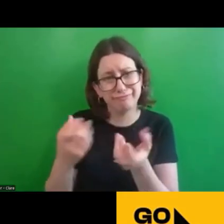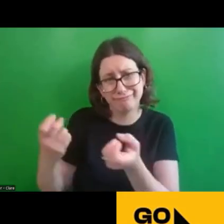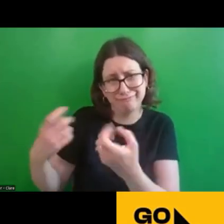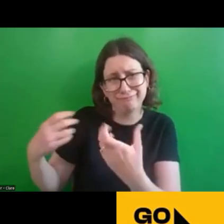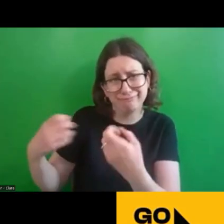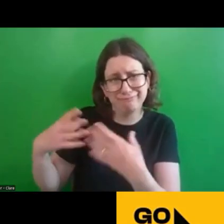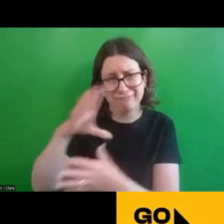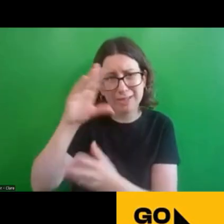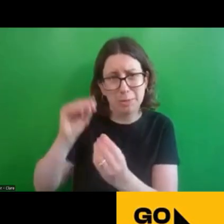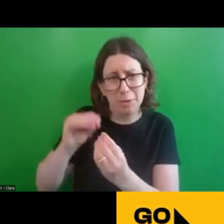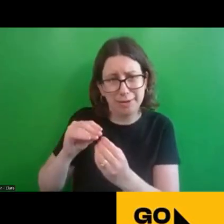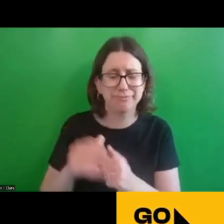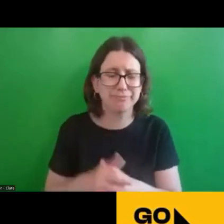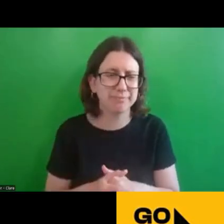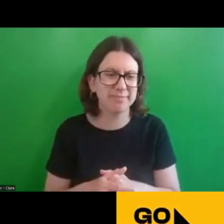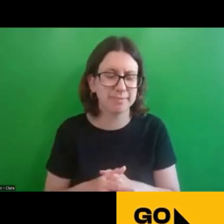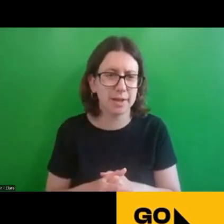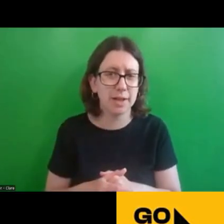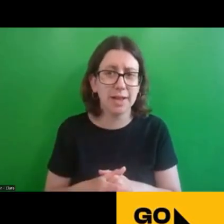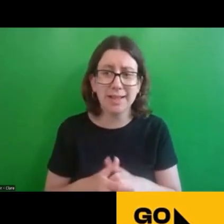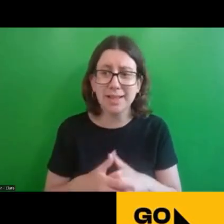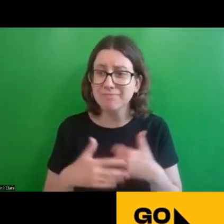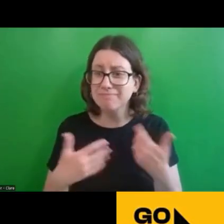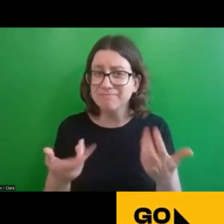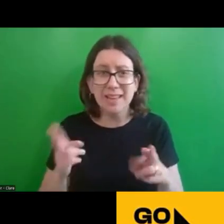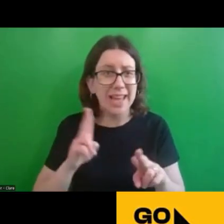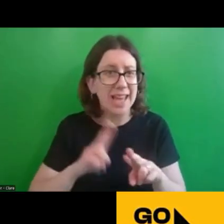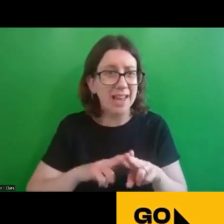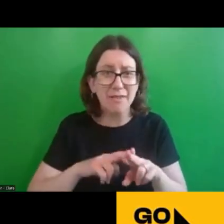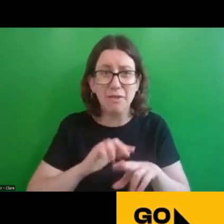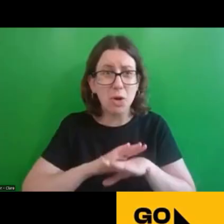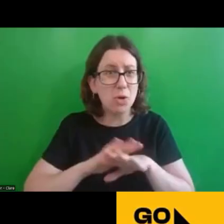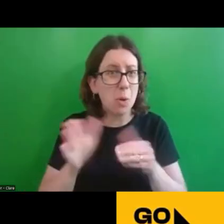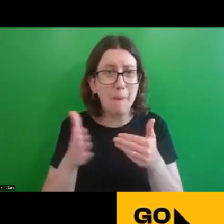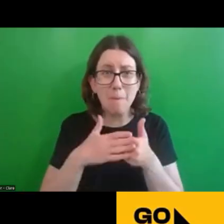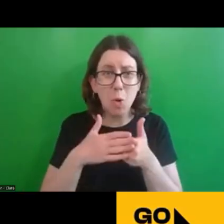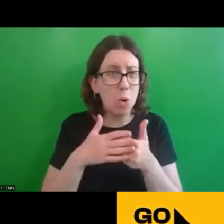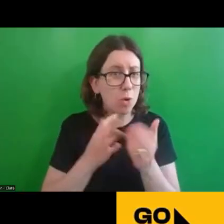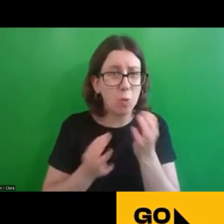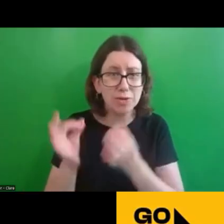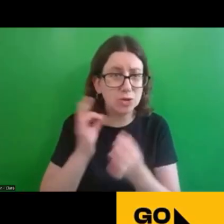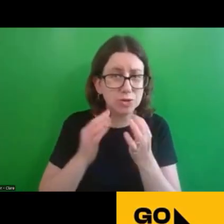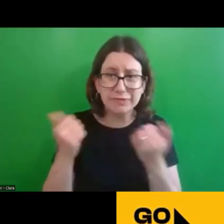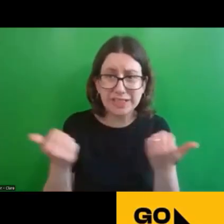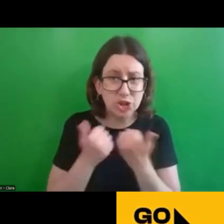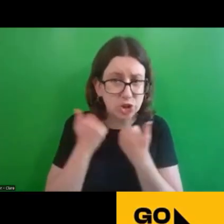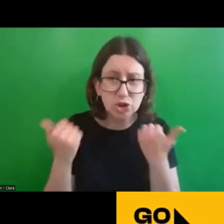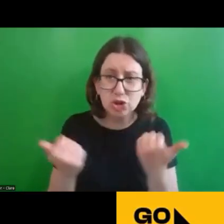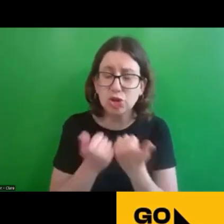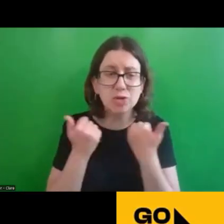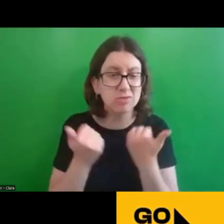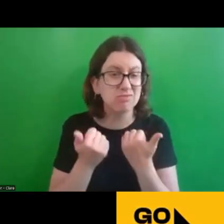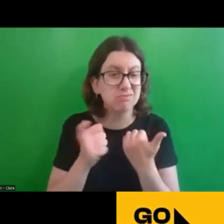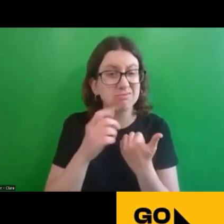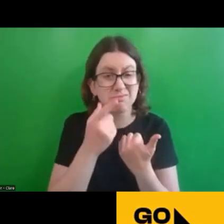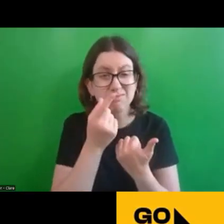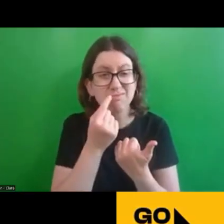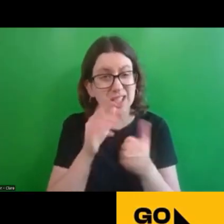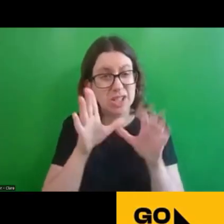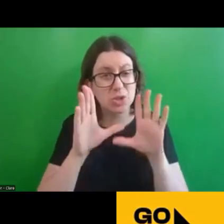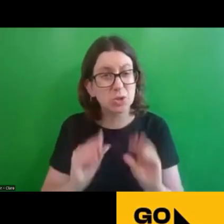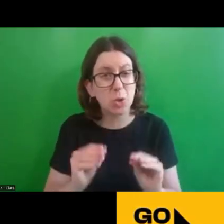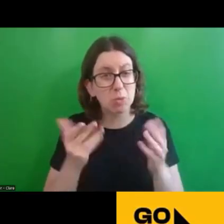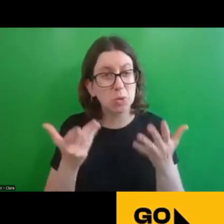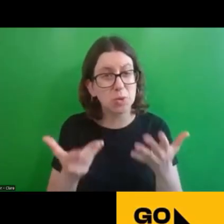a summary. If there aren't any other questions, we can stop there today, and we will, as I said, the session